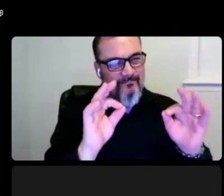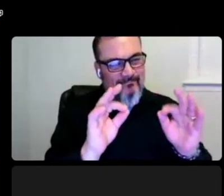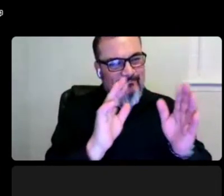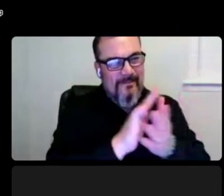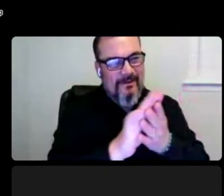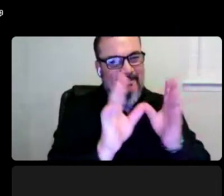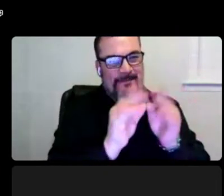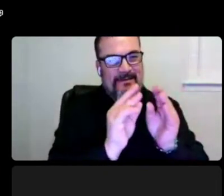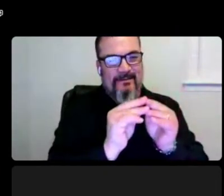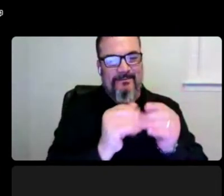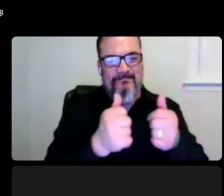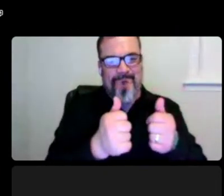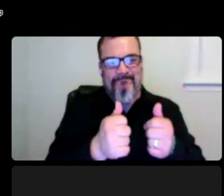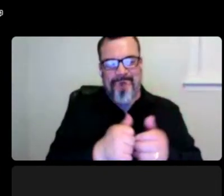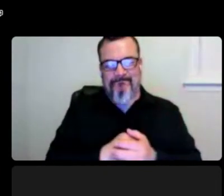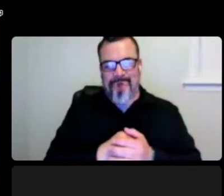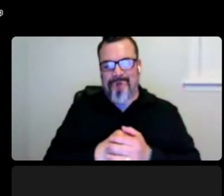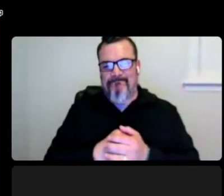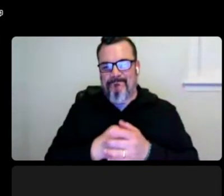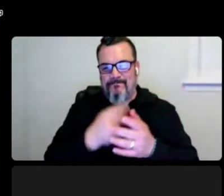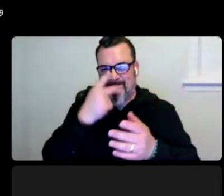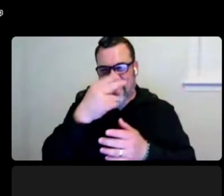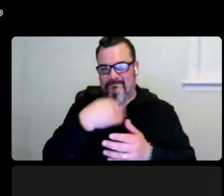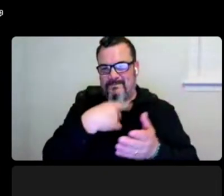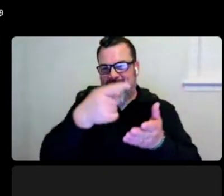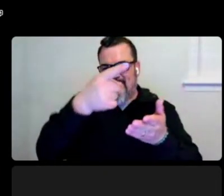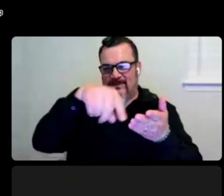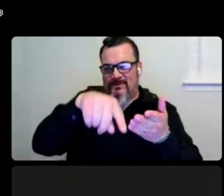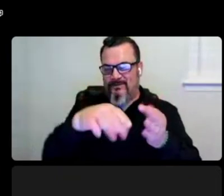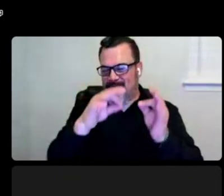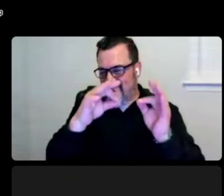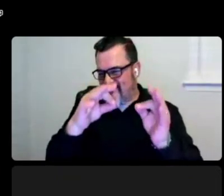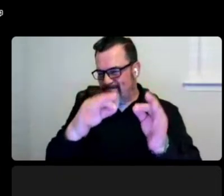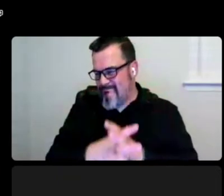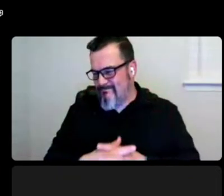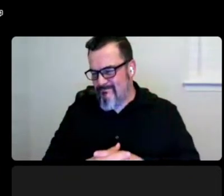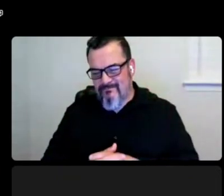meeting. You will see me next week. Next week.